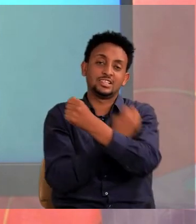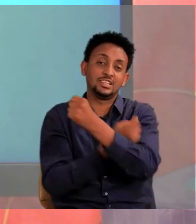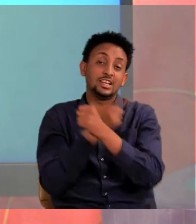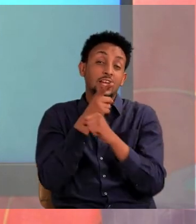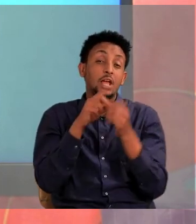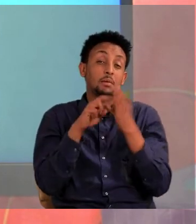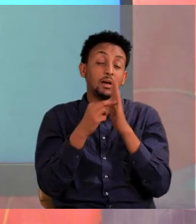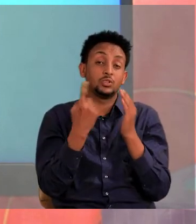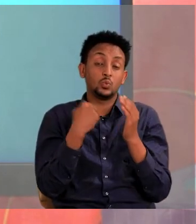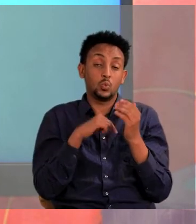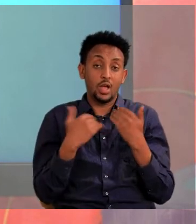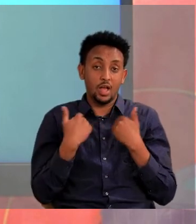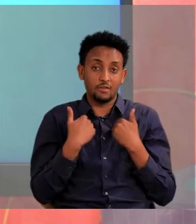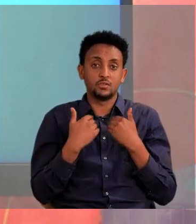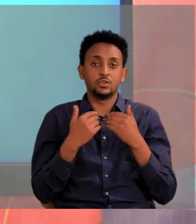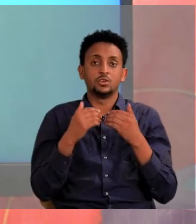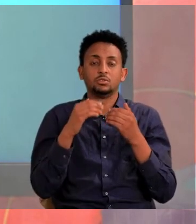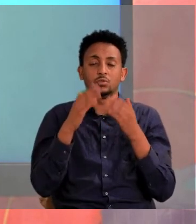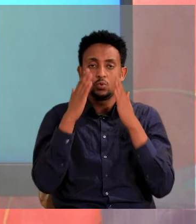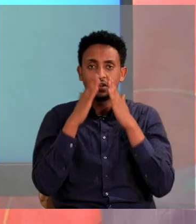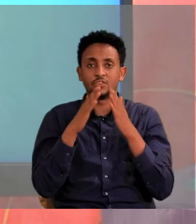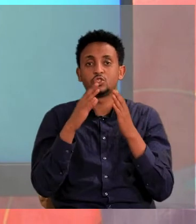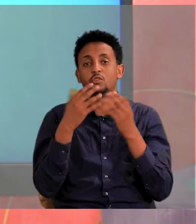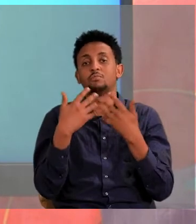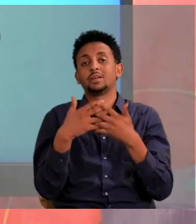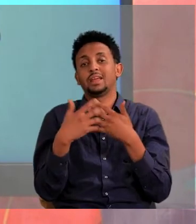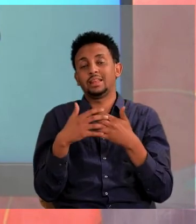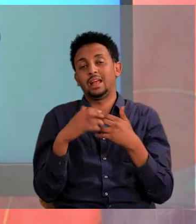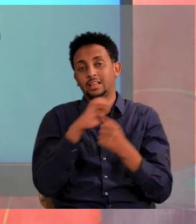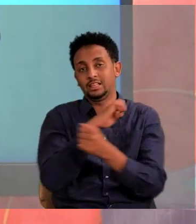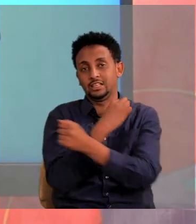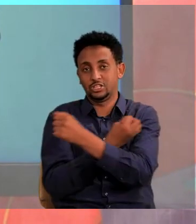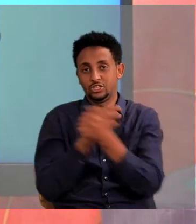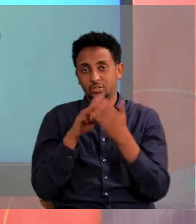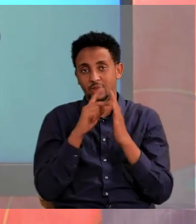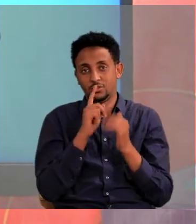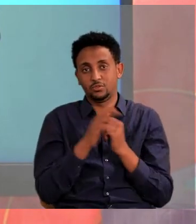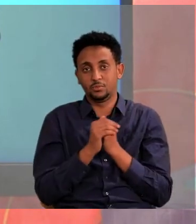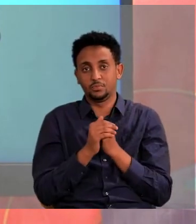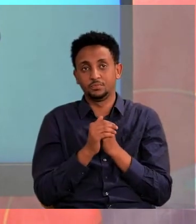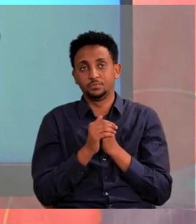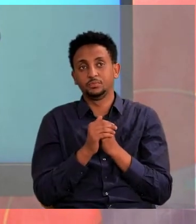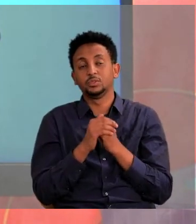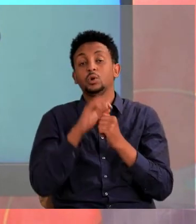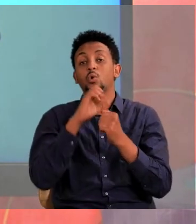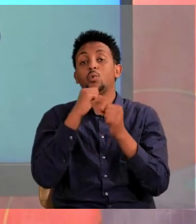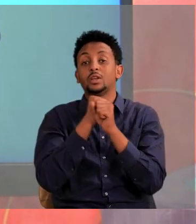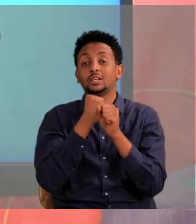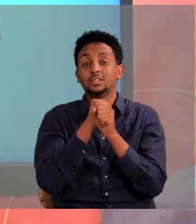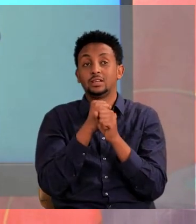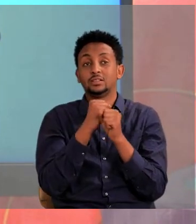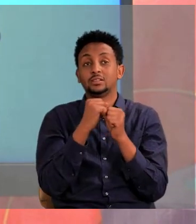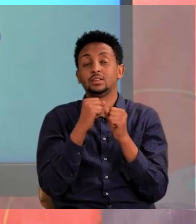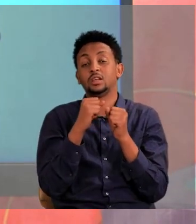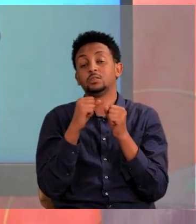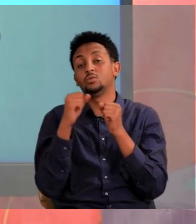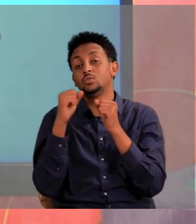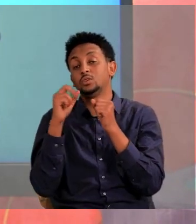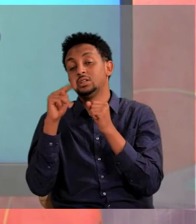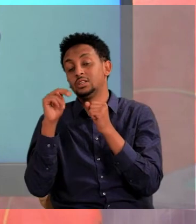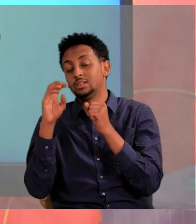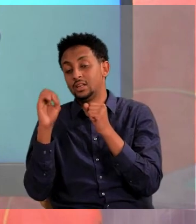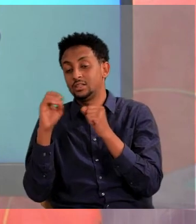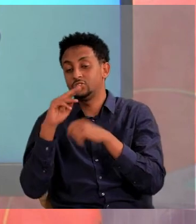that we can have the conservation of mechanical energy. Here, work done by conservatives and non-conservatives